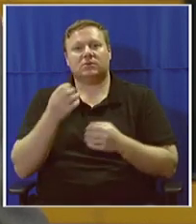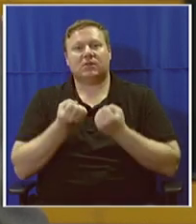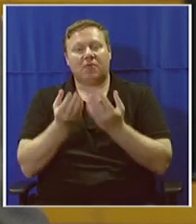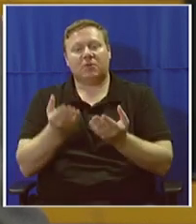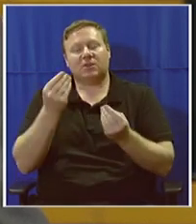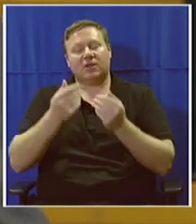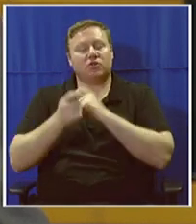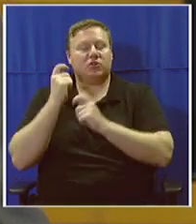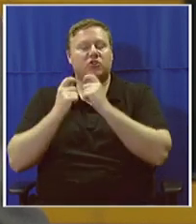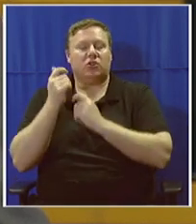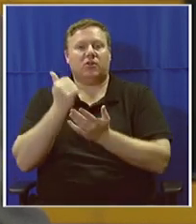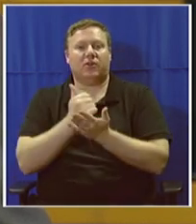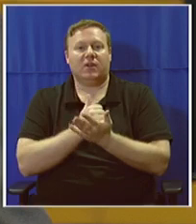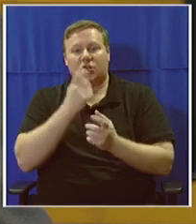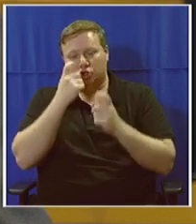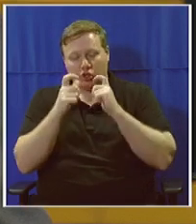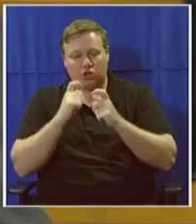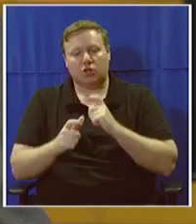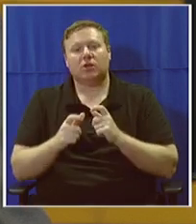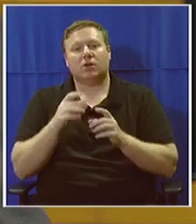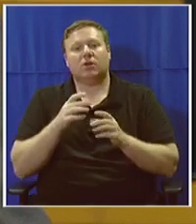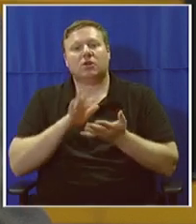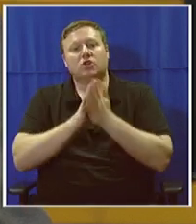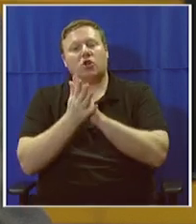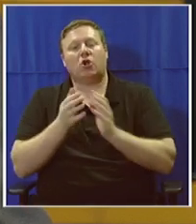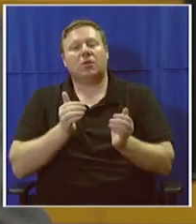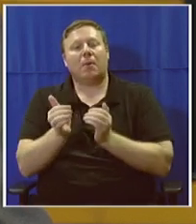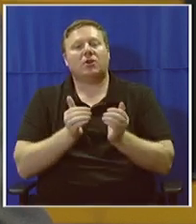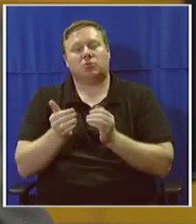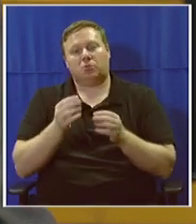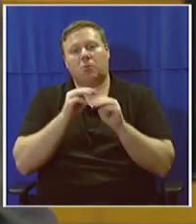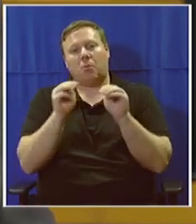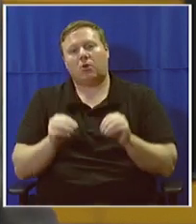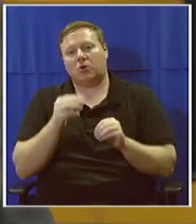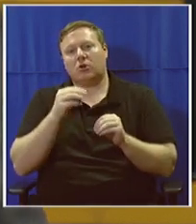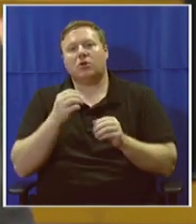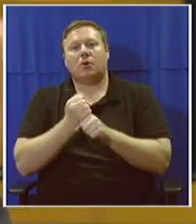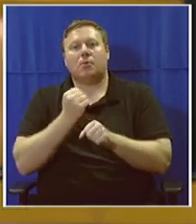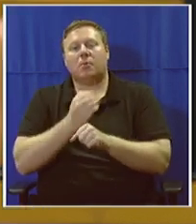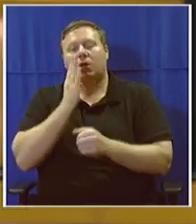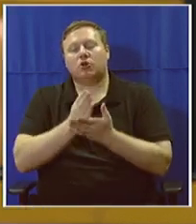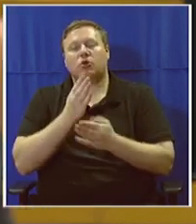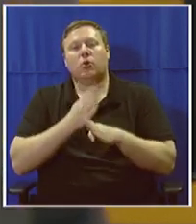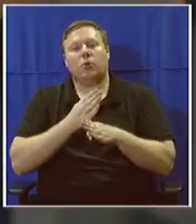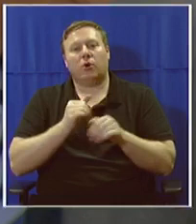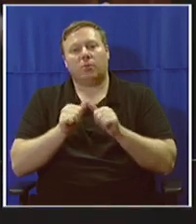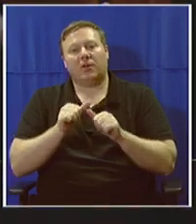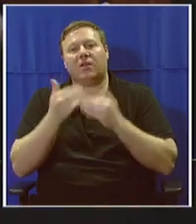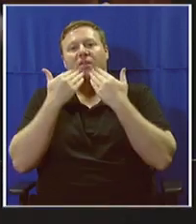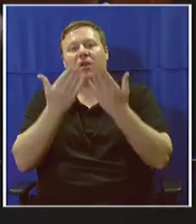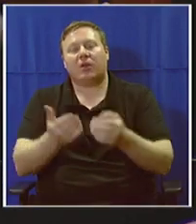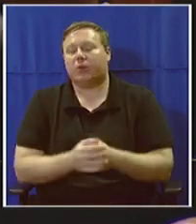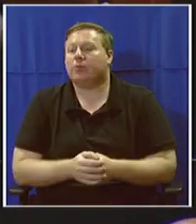disaster management model and introduce relevant legislation to ensure effective disaster relief. Thank you, Chair. Thank you,